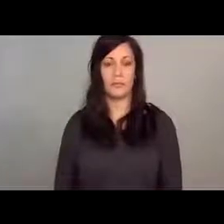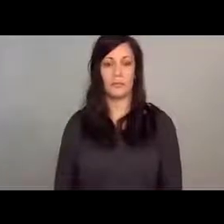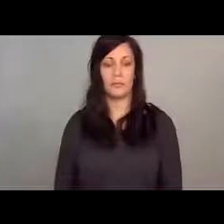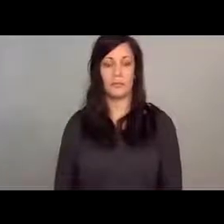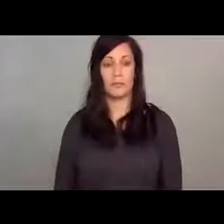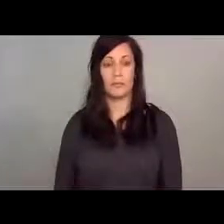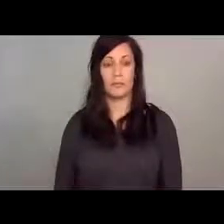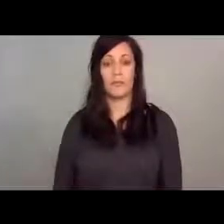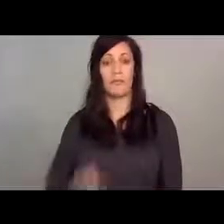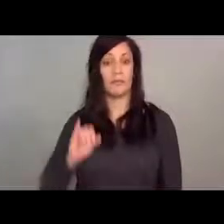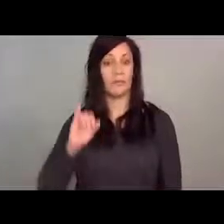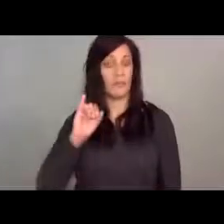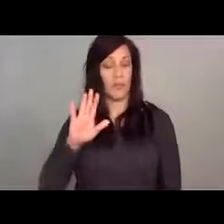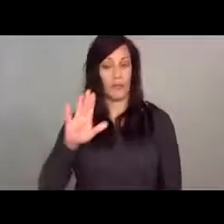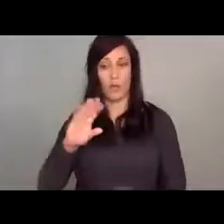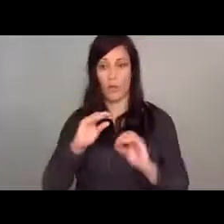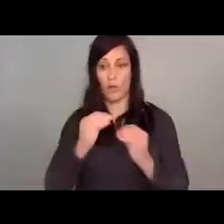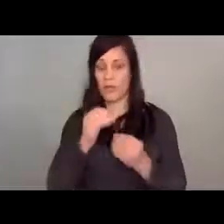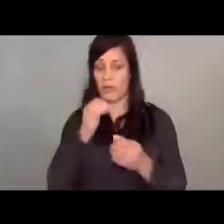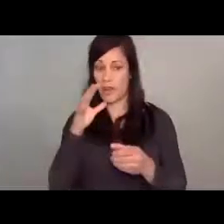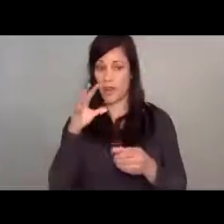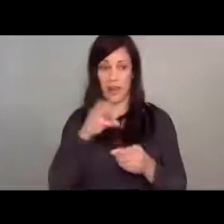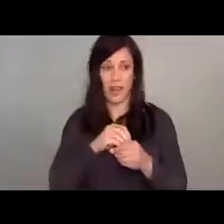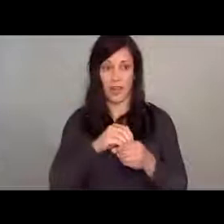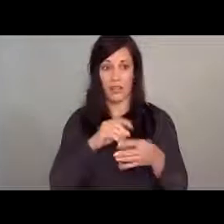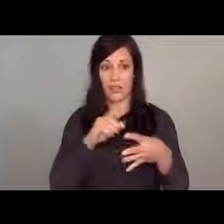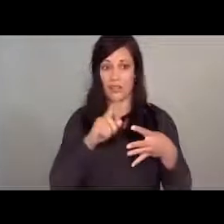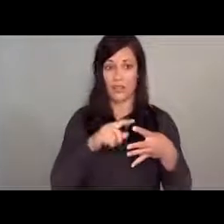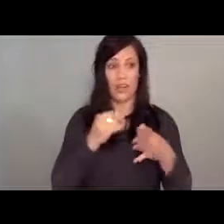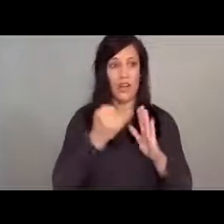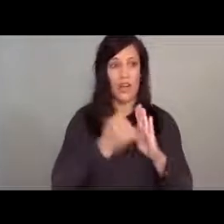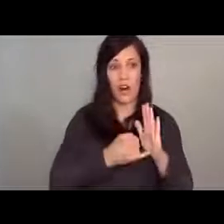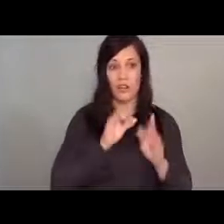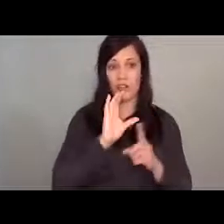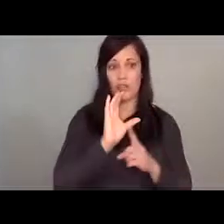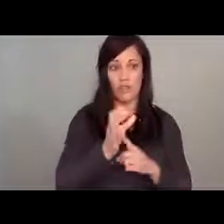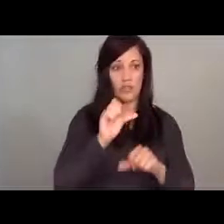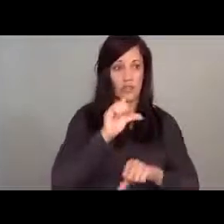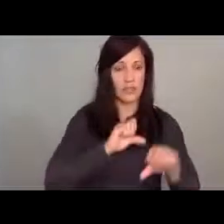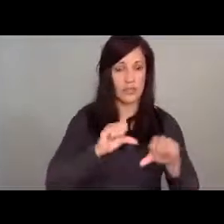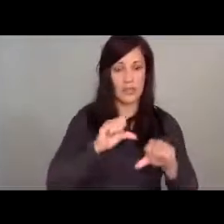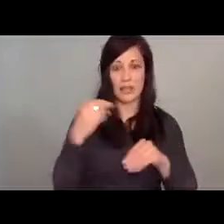organization does not fall under arts, culture, science, heritage, none of the